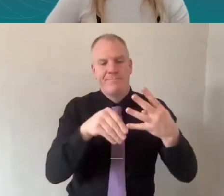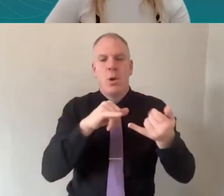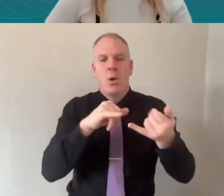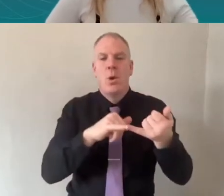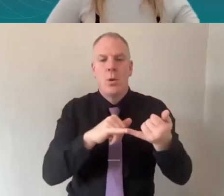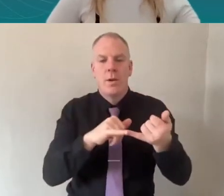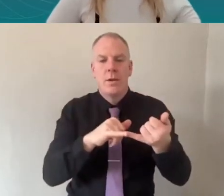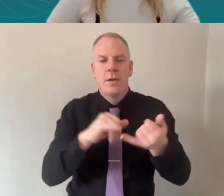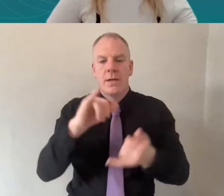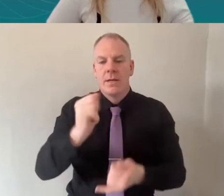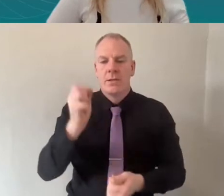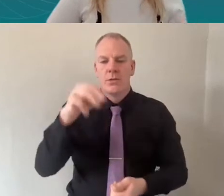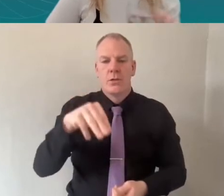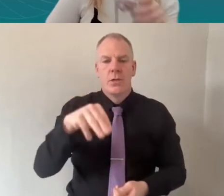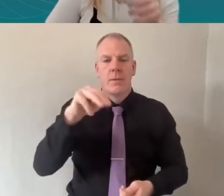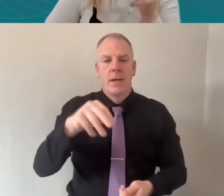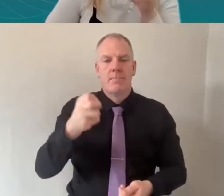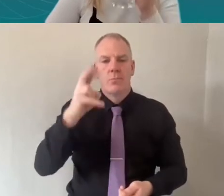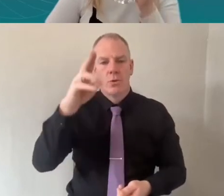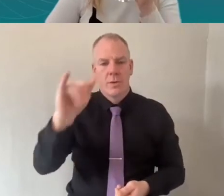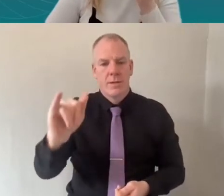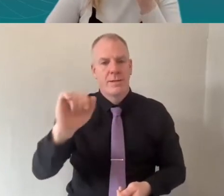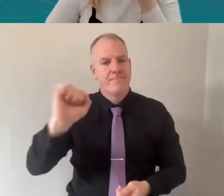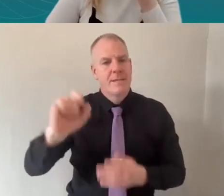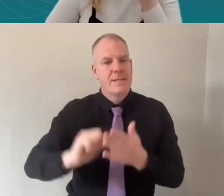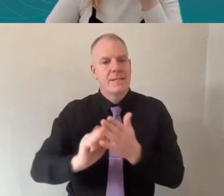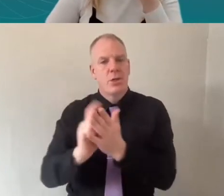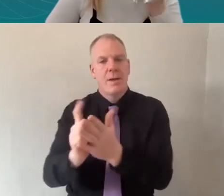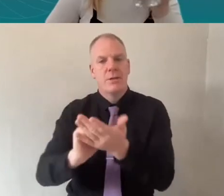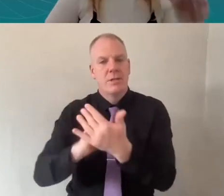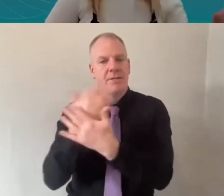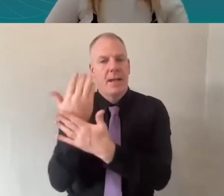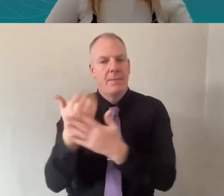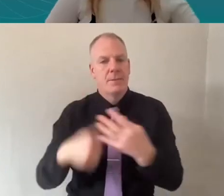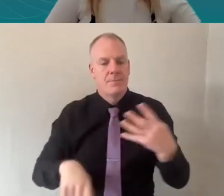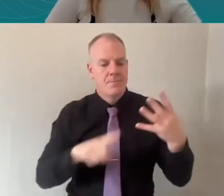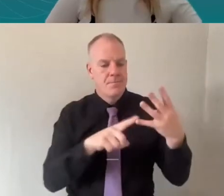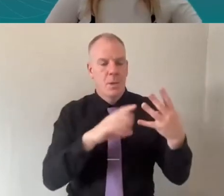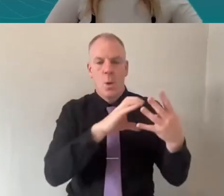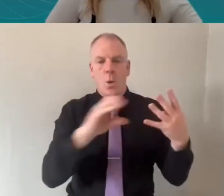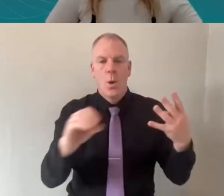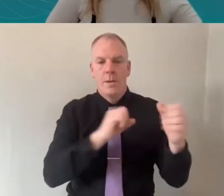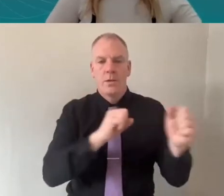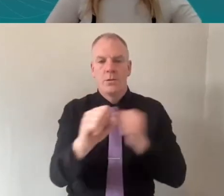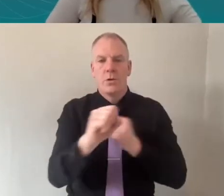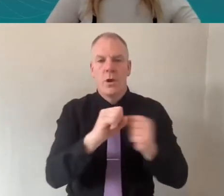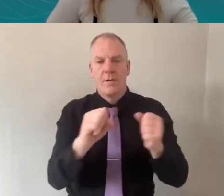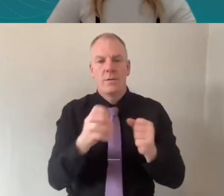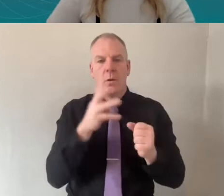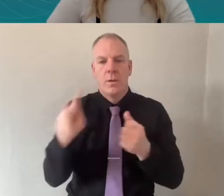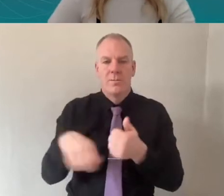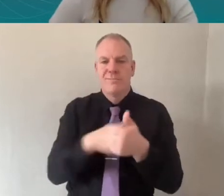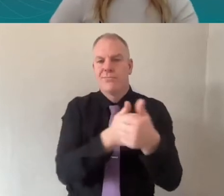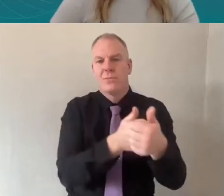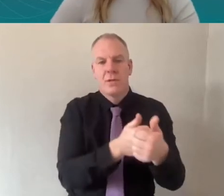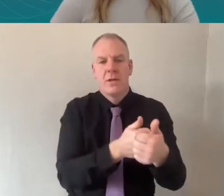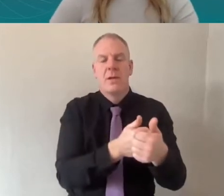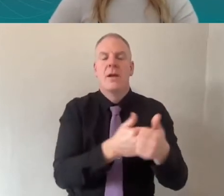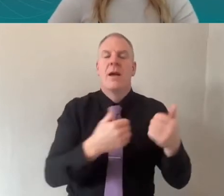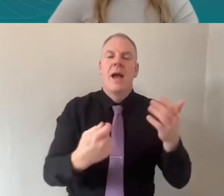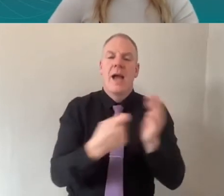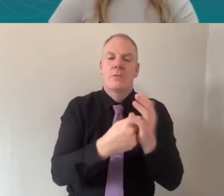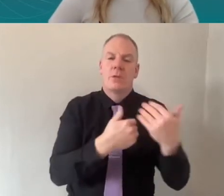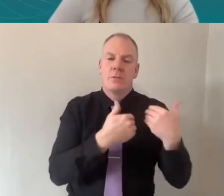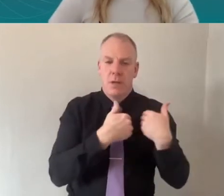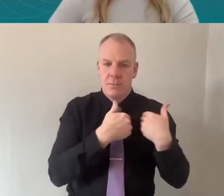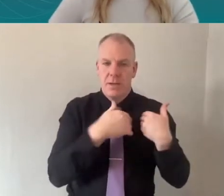responsibility of Jim Murray as Director of Development. Our corporate services, will be bolstered by the additional responsibility